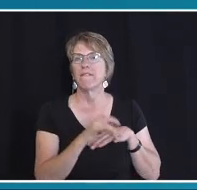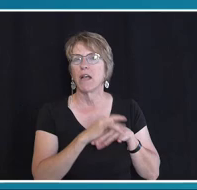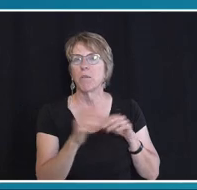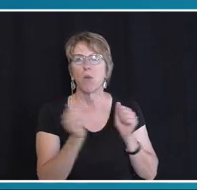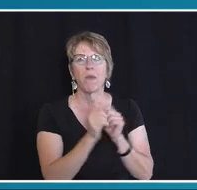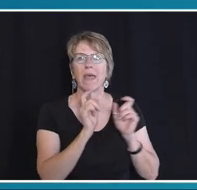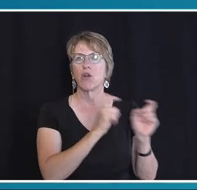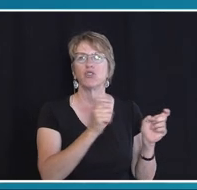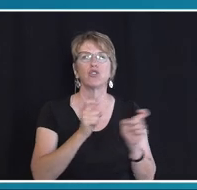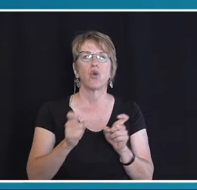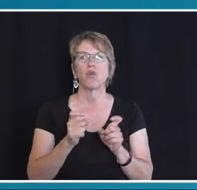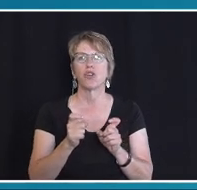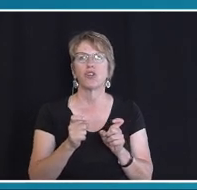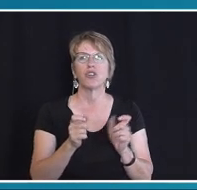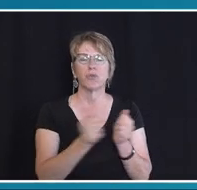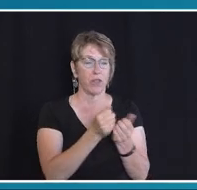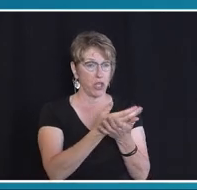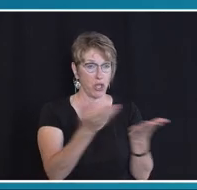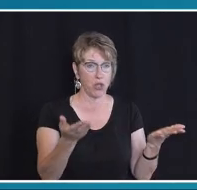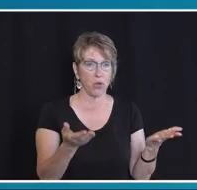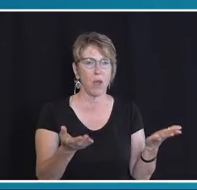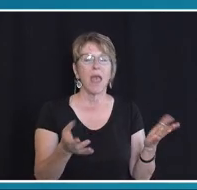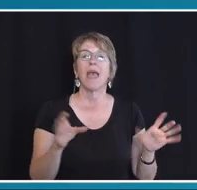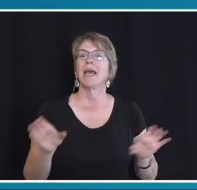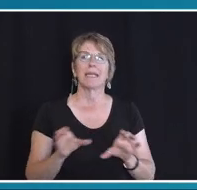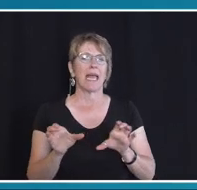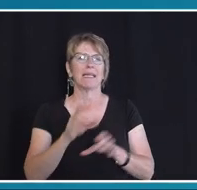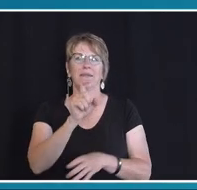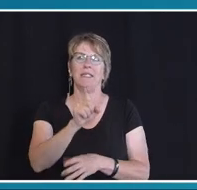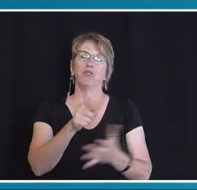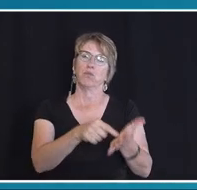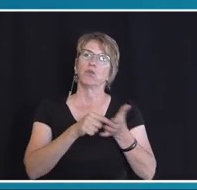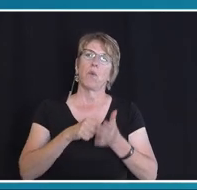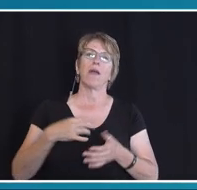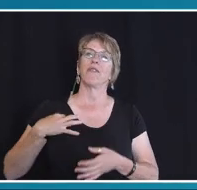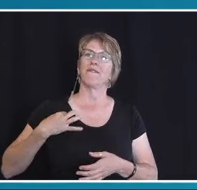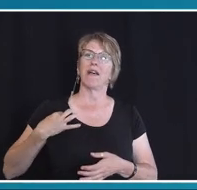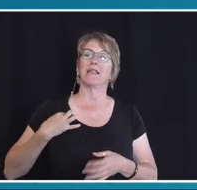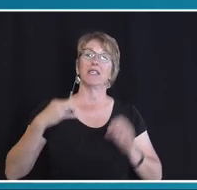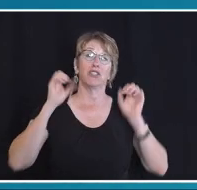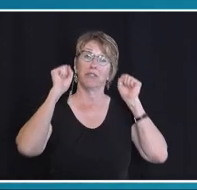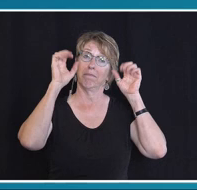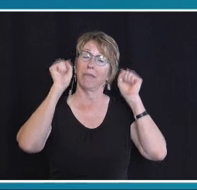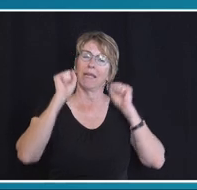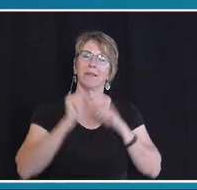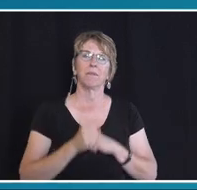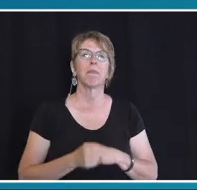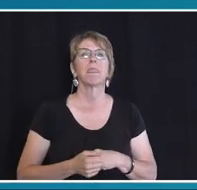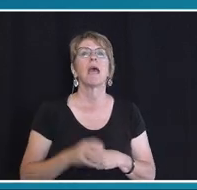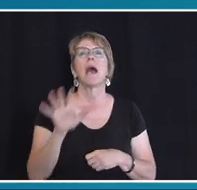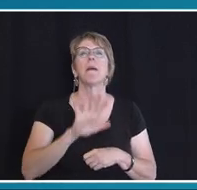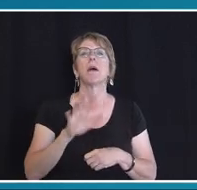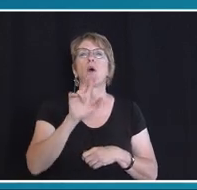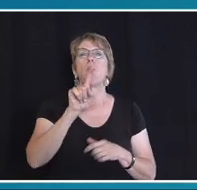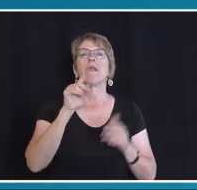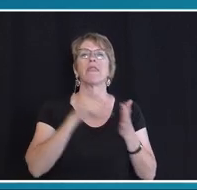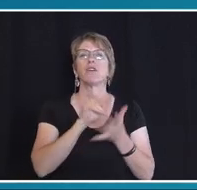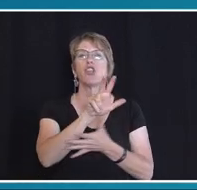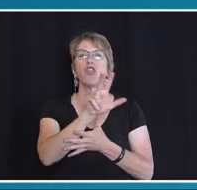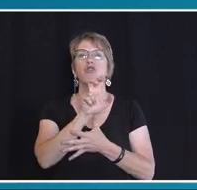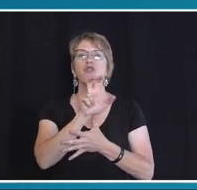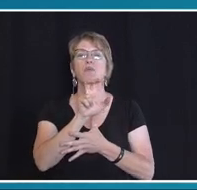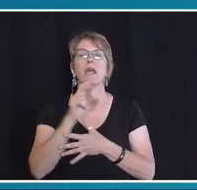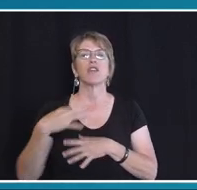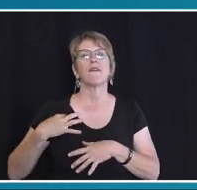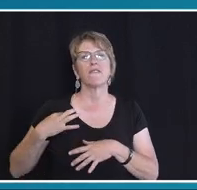the activities would not be possible without the amazing volunteers. In a typical year, more than 1,300 volunteers